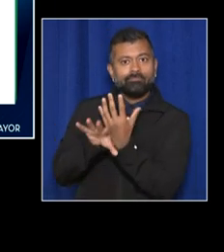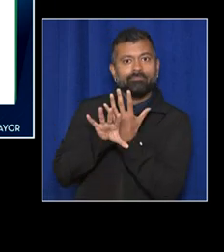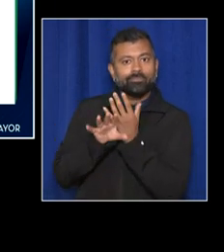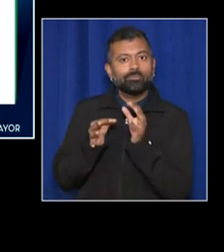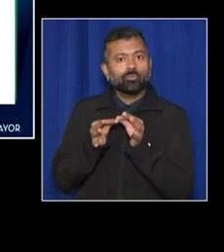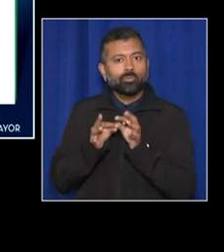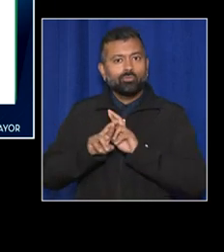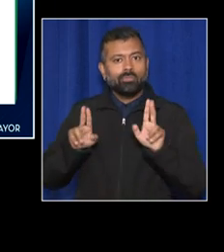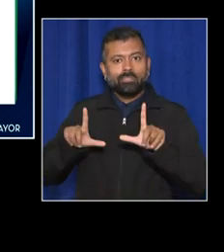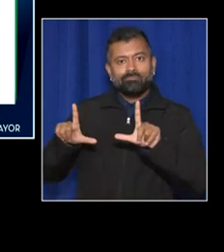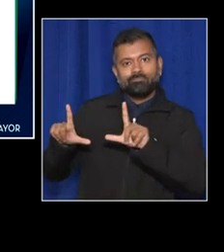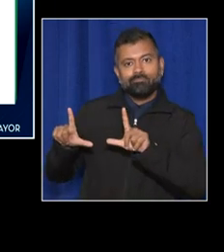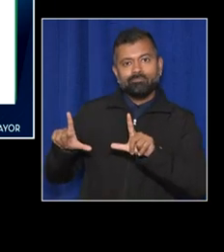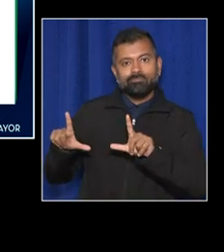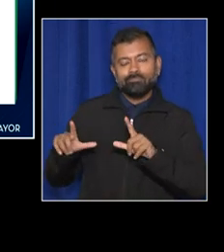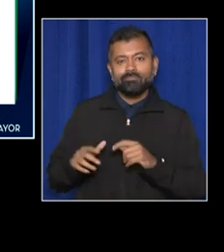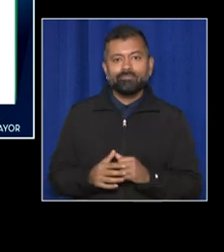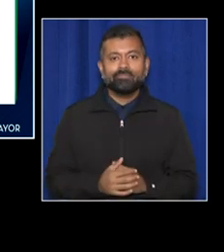844-881-1314.